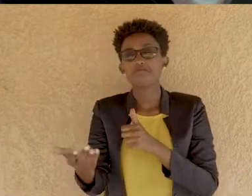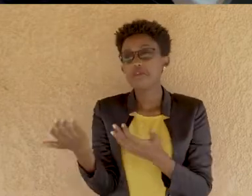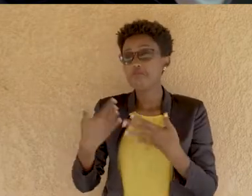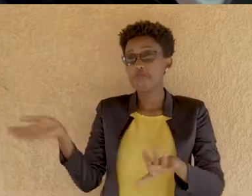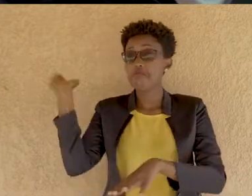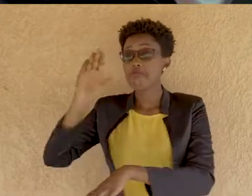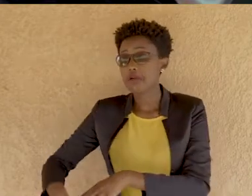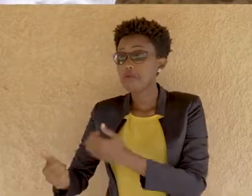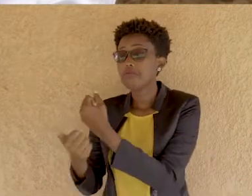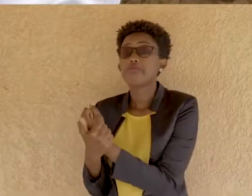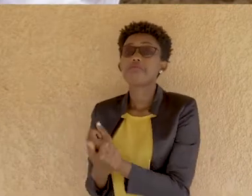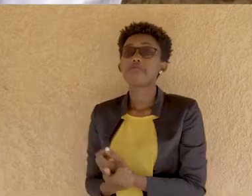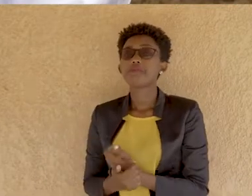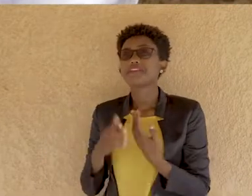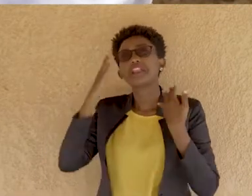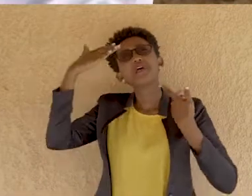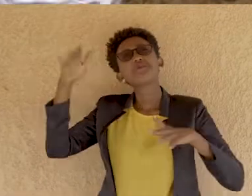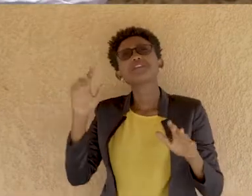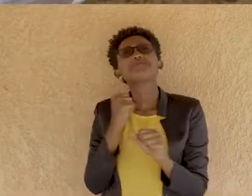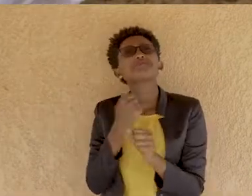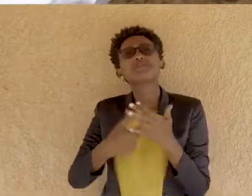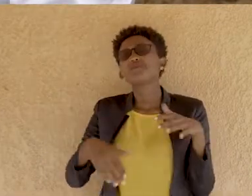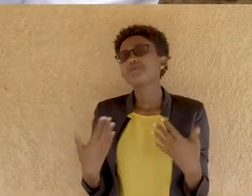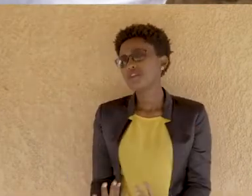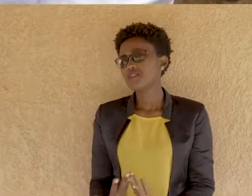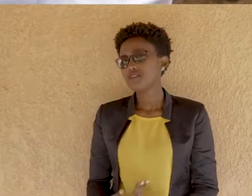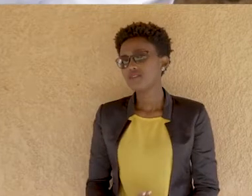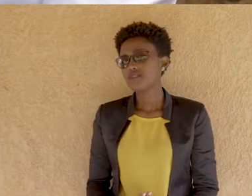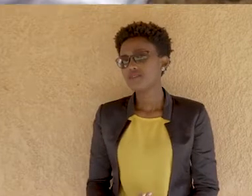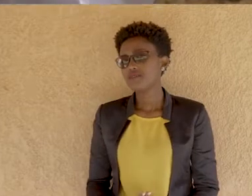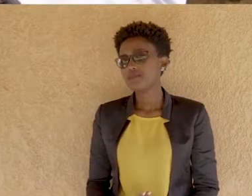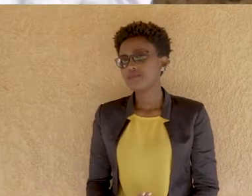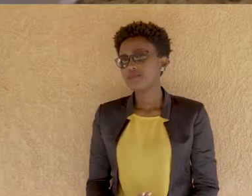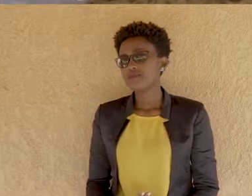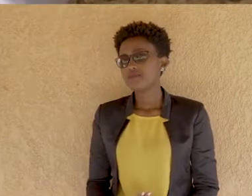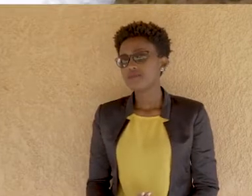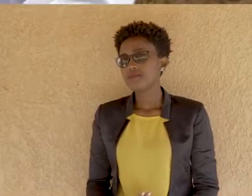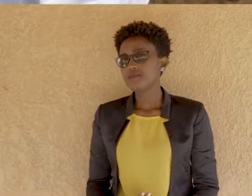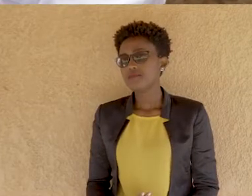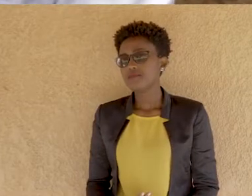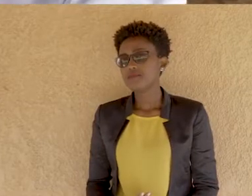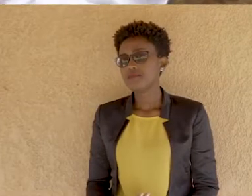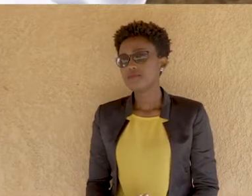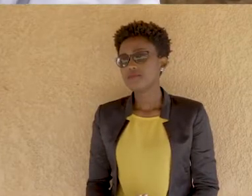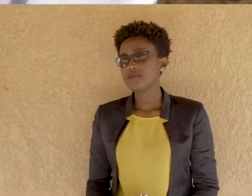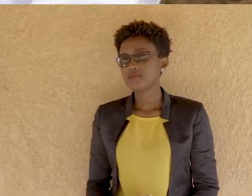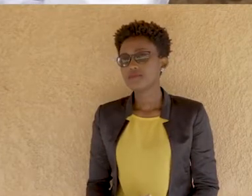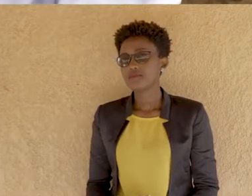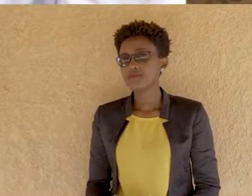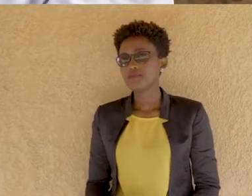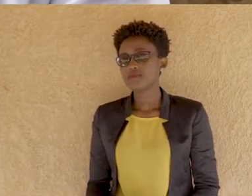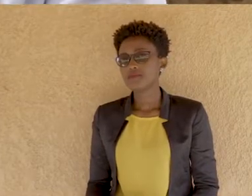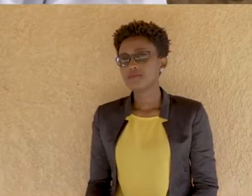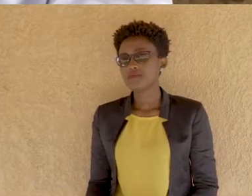imodoka yanzanye mbona imodoka injyanye ahandi kwa muganga ahantu kure. Noneho tuvayo ku modoka